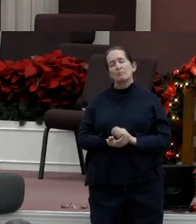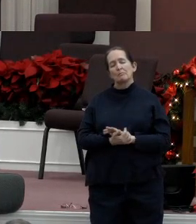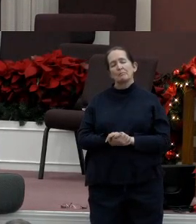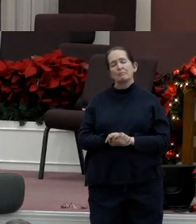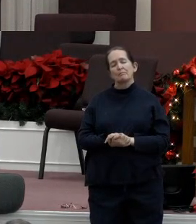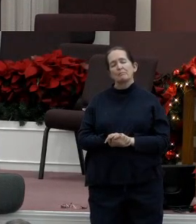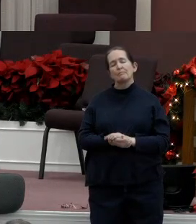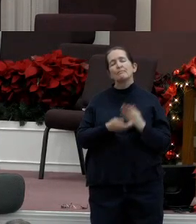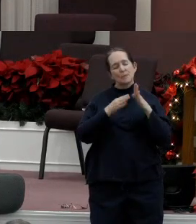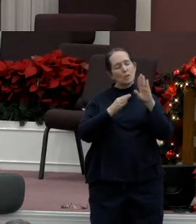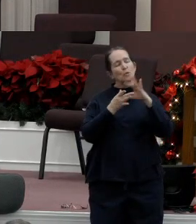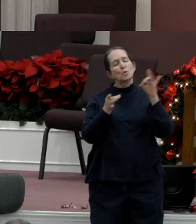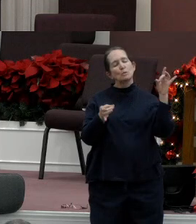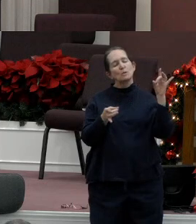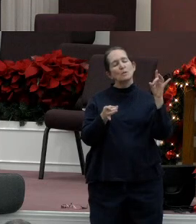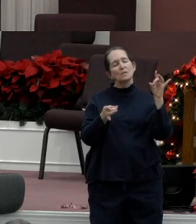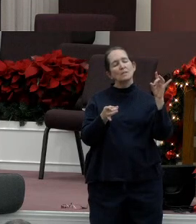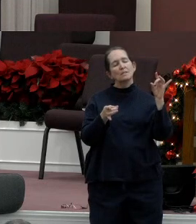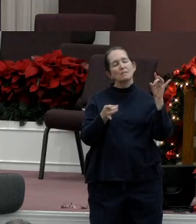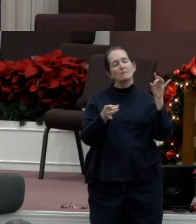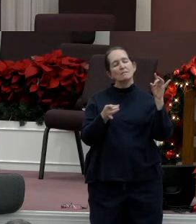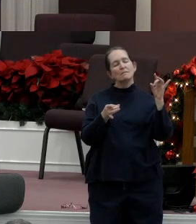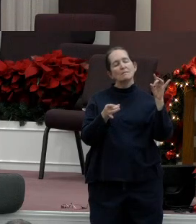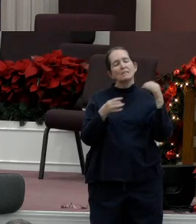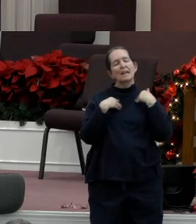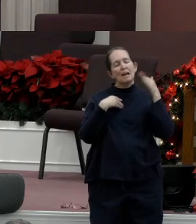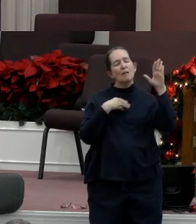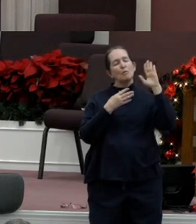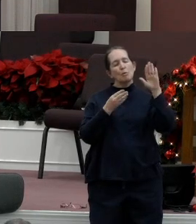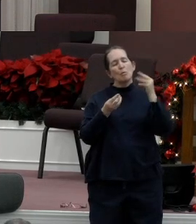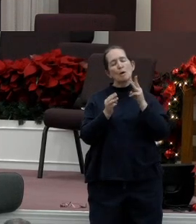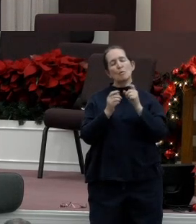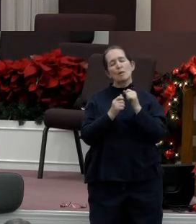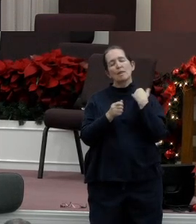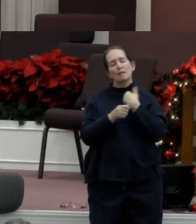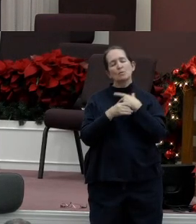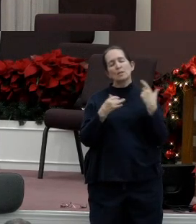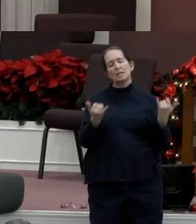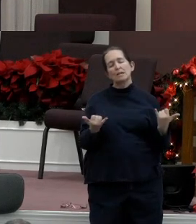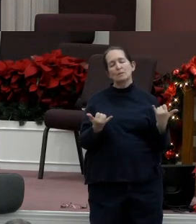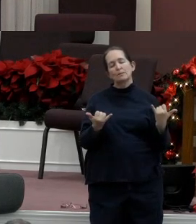So may your Spirit have your way with us right now.